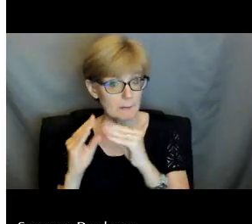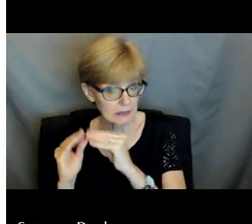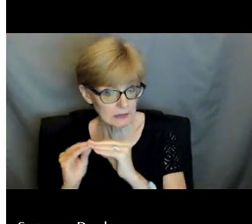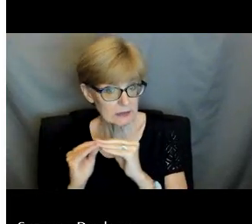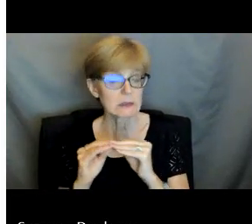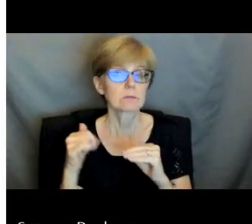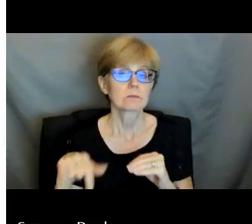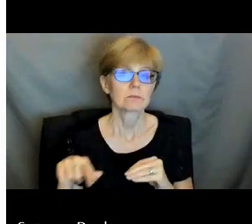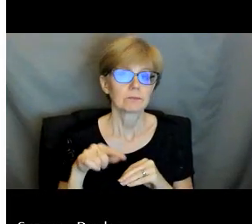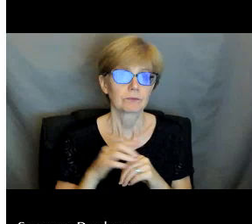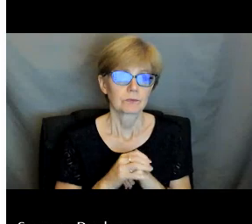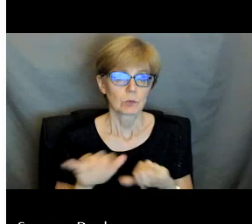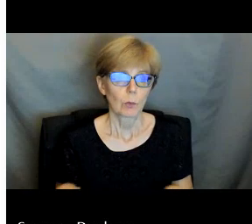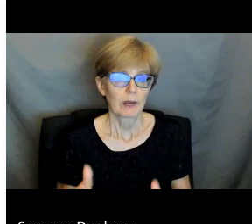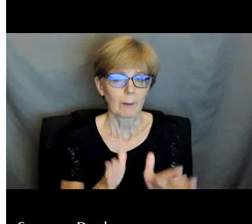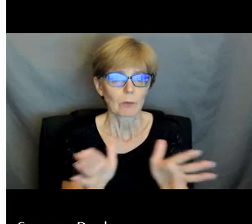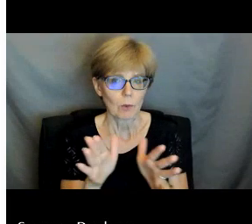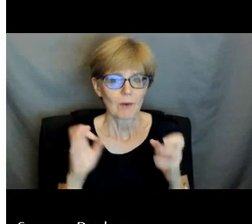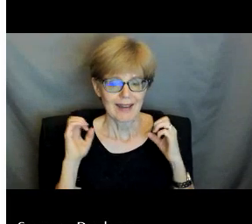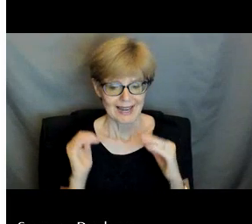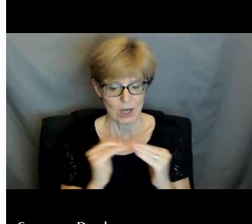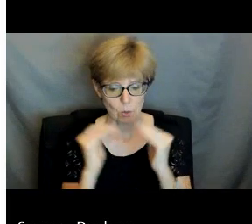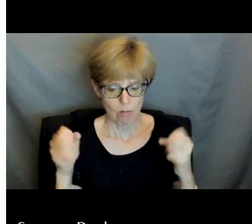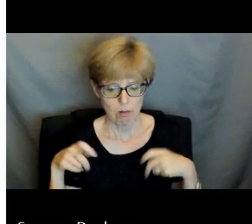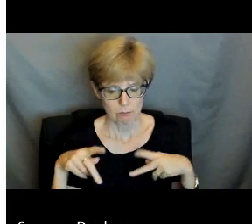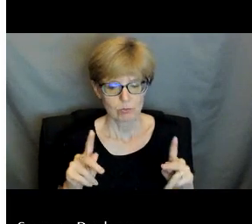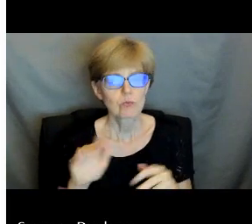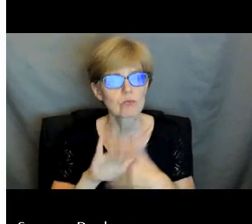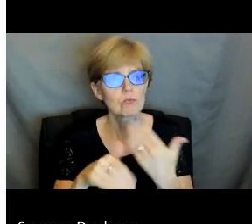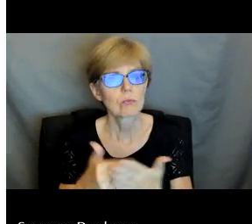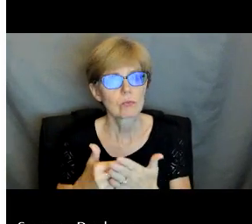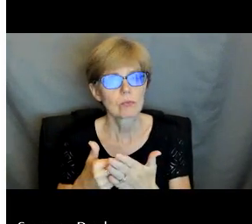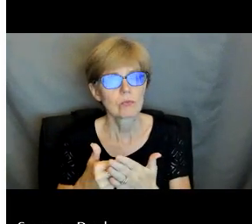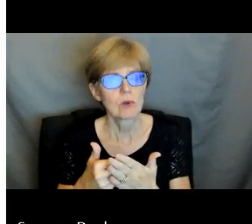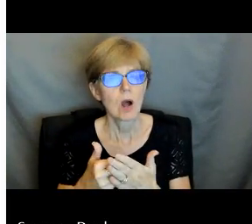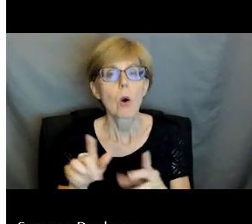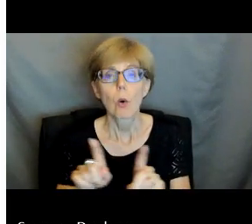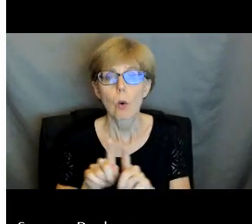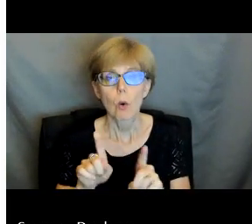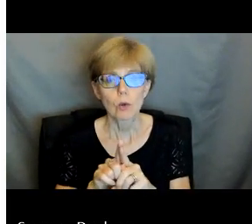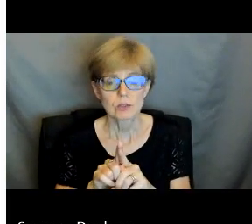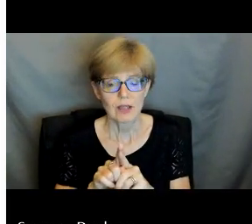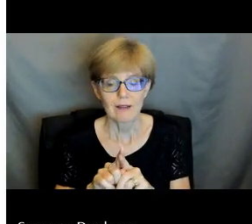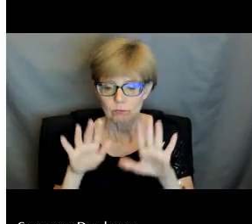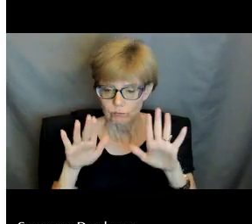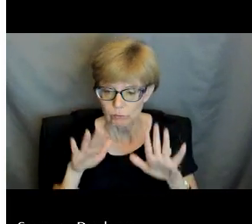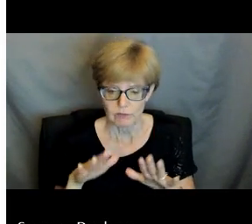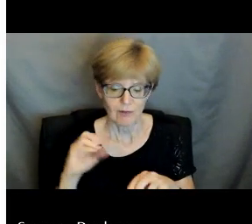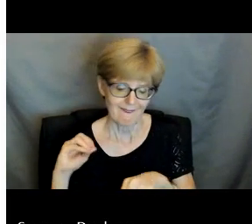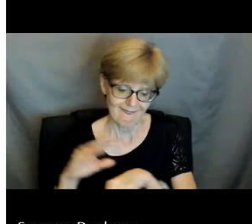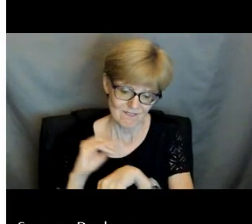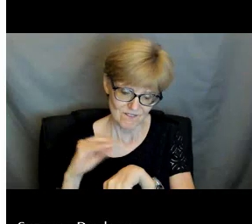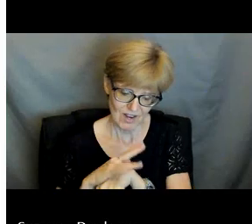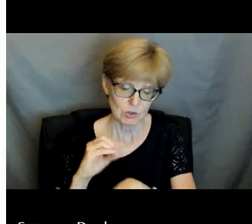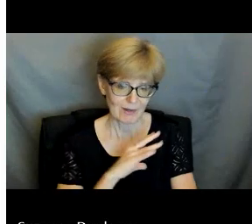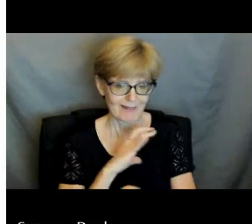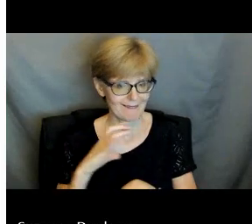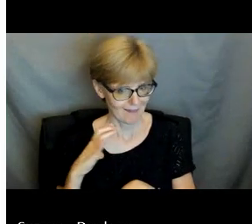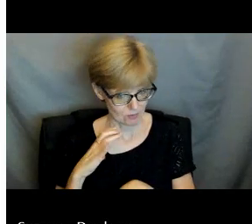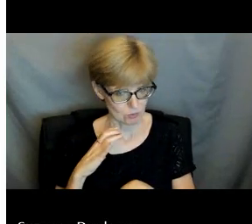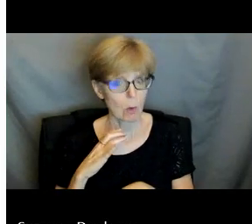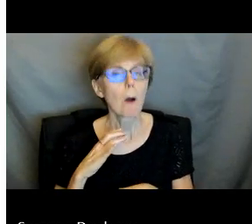can promote equal opportunity for all. We also have a robust advisory council program and social justice ambassador